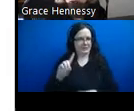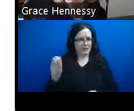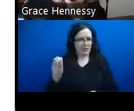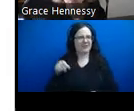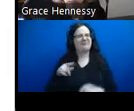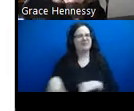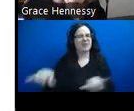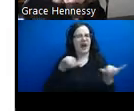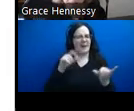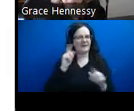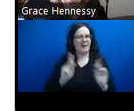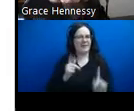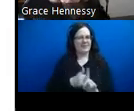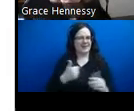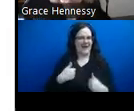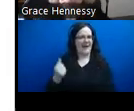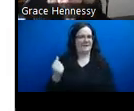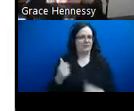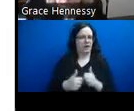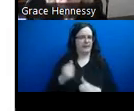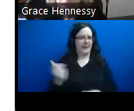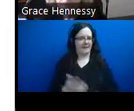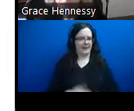who have problem gambling.